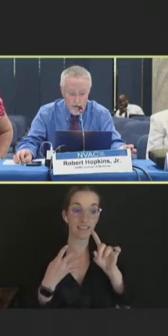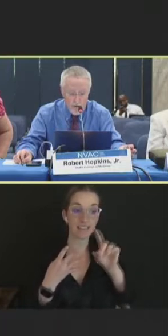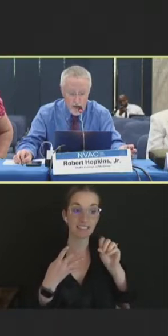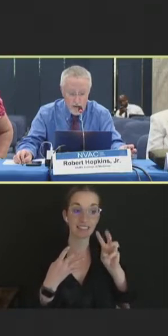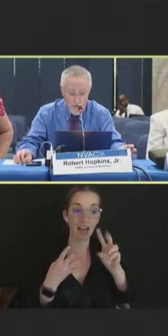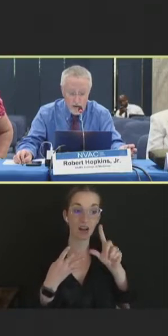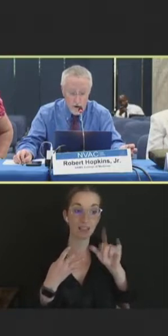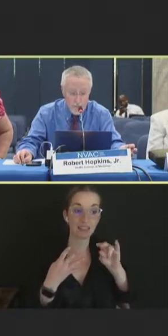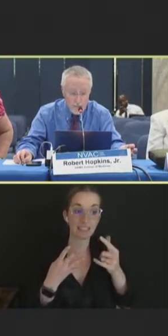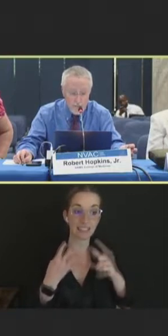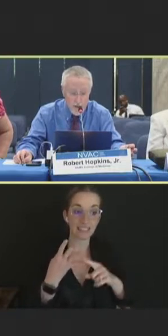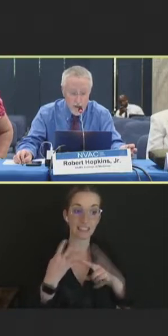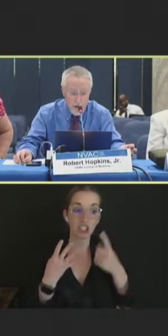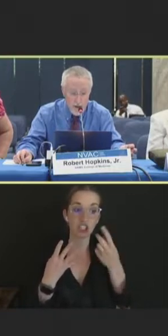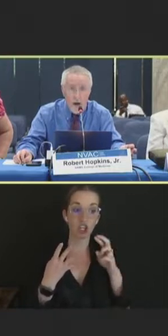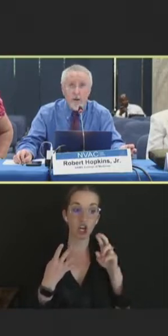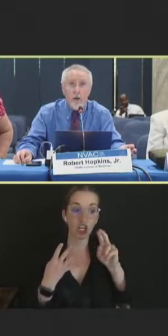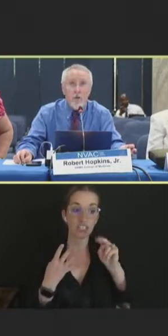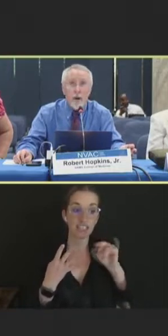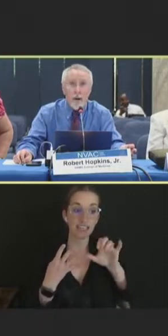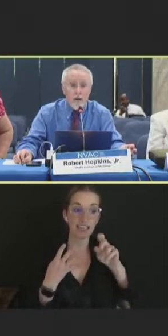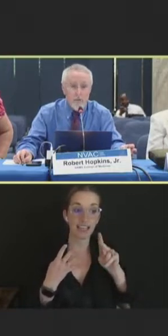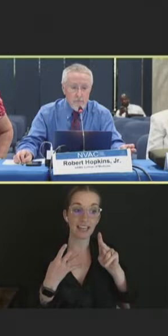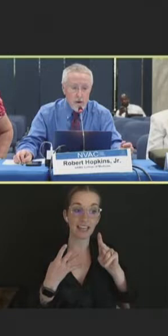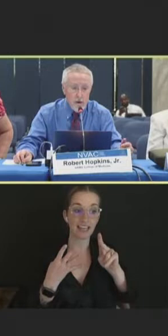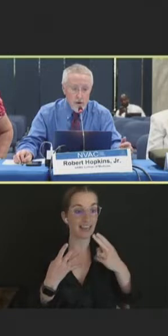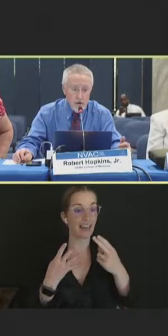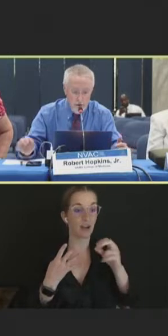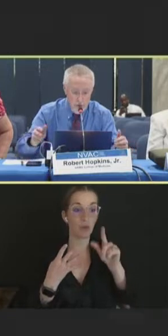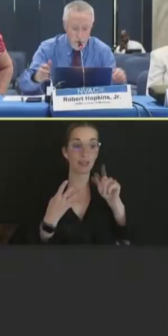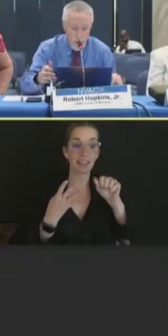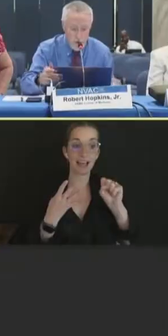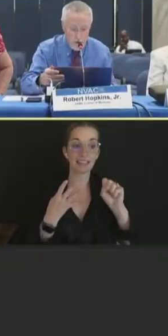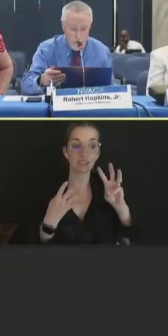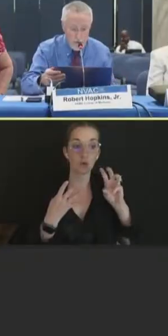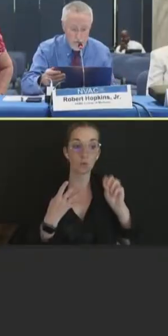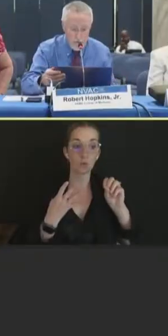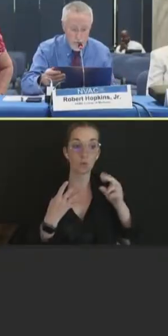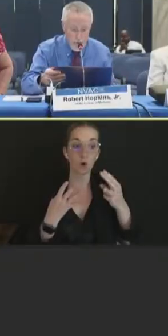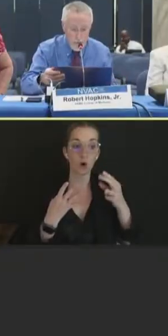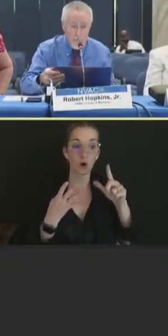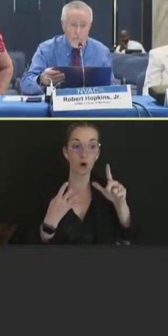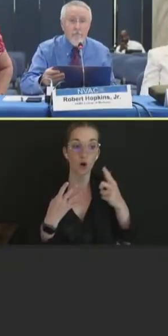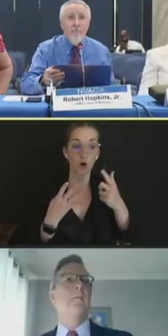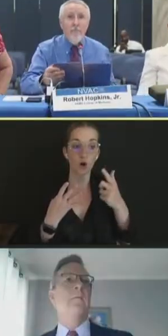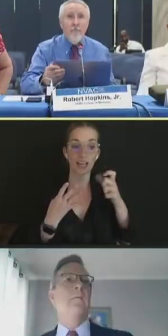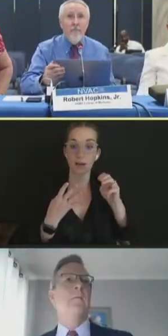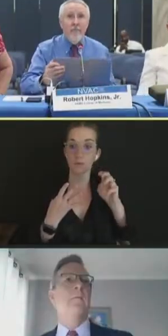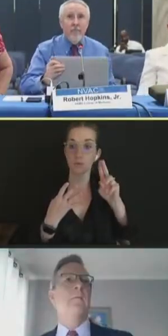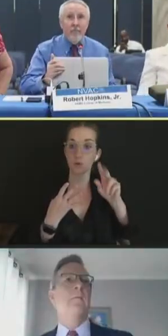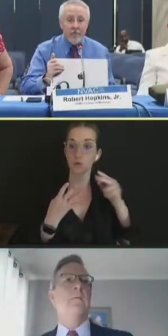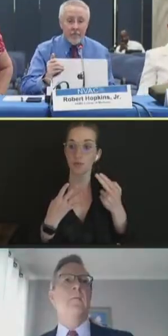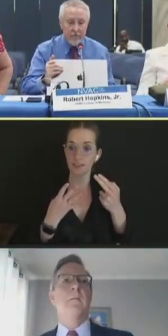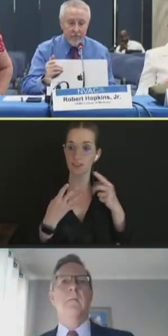Health Science Center. Dr. Main, if you're on, you have the floor.